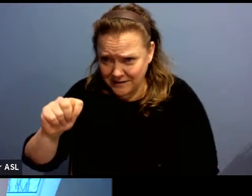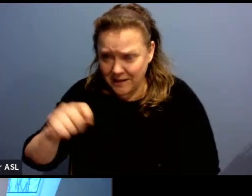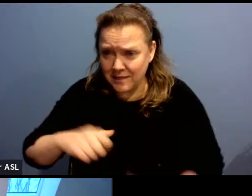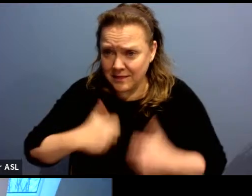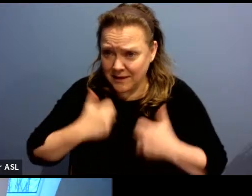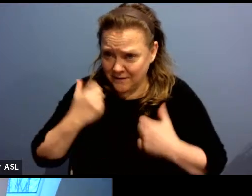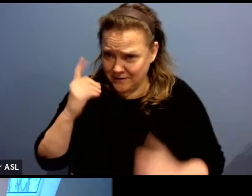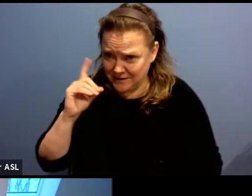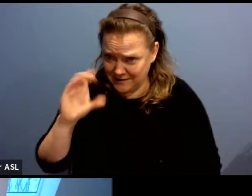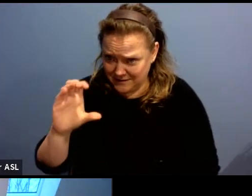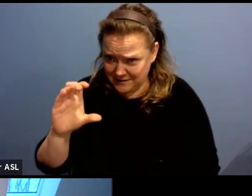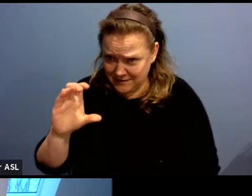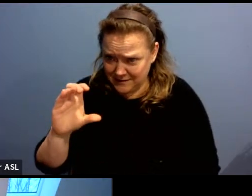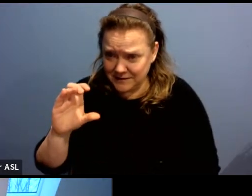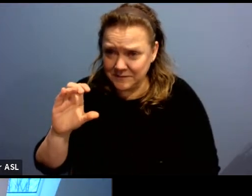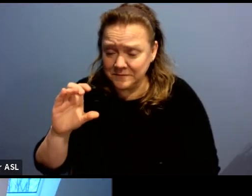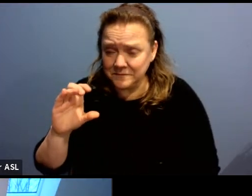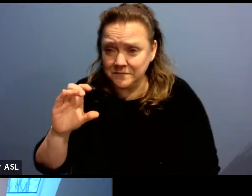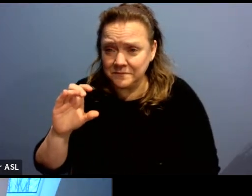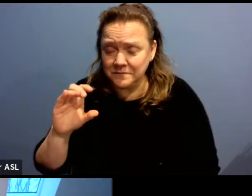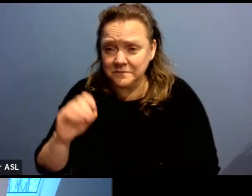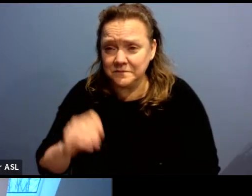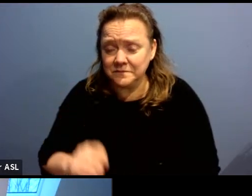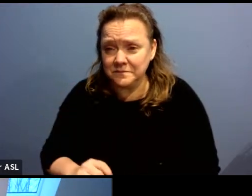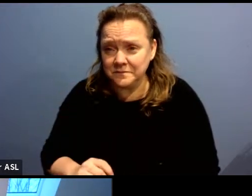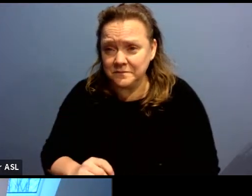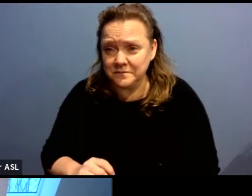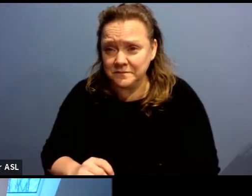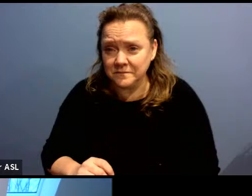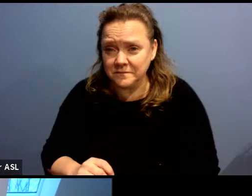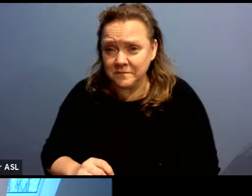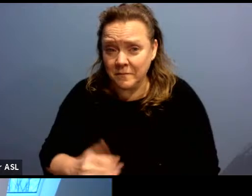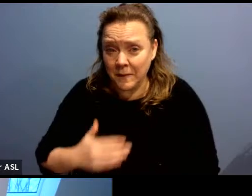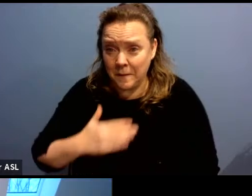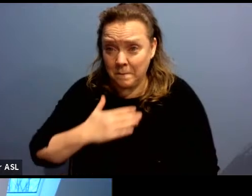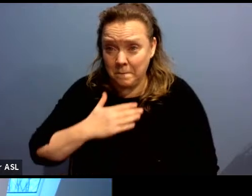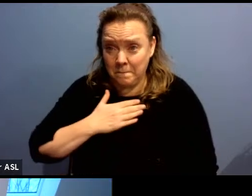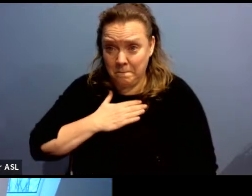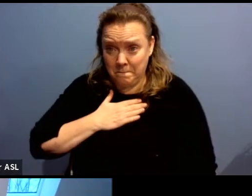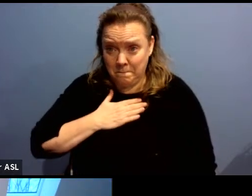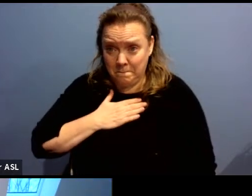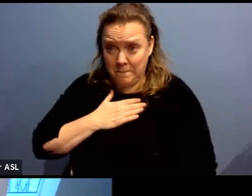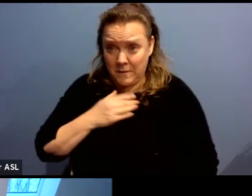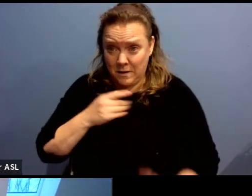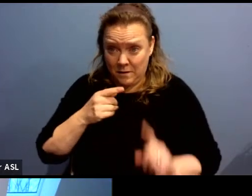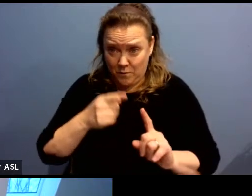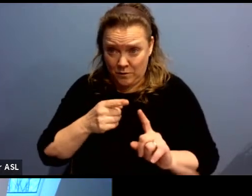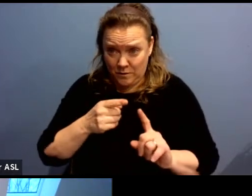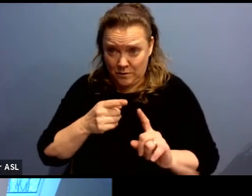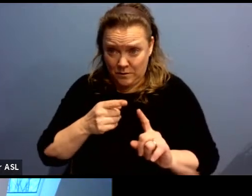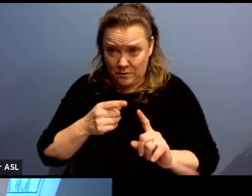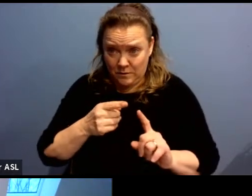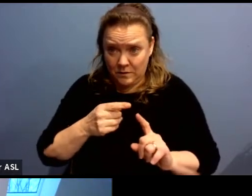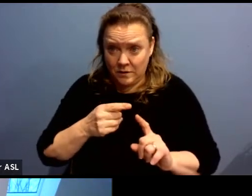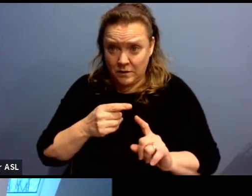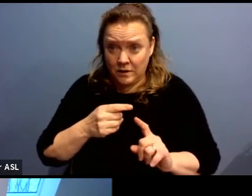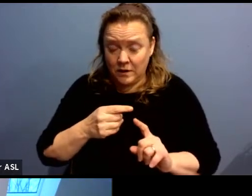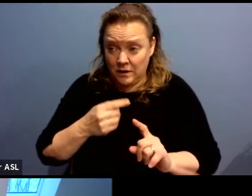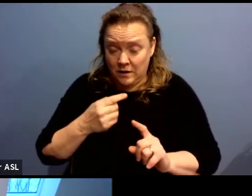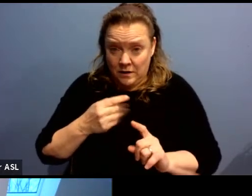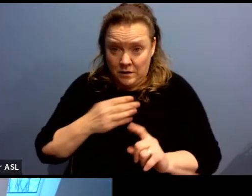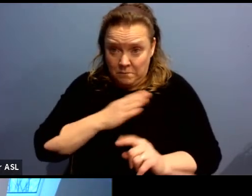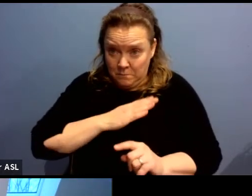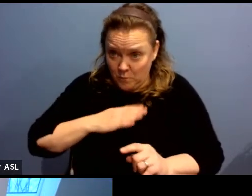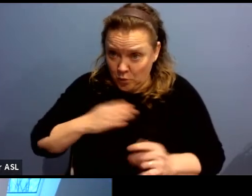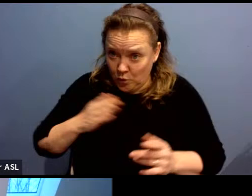Columbia. I want to strongly encourage the board in both the upcoming fiscal